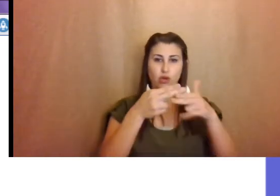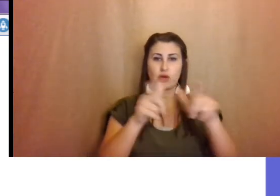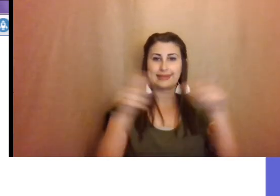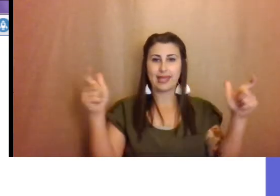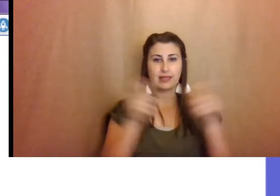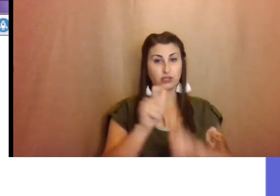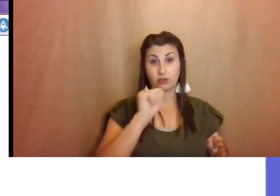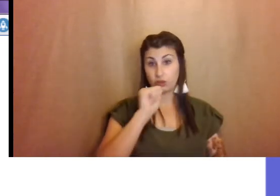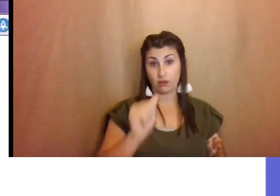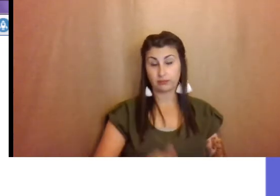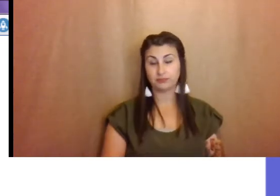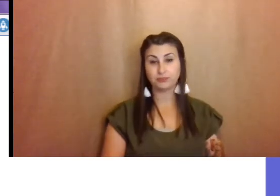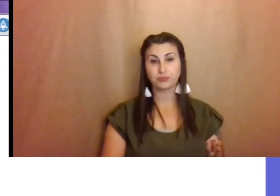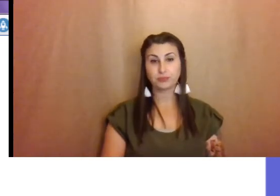dilations.